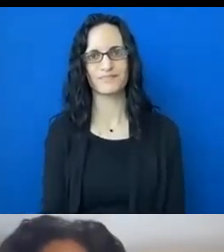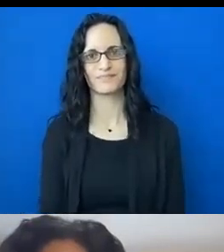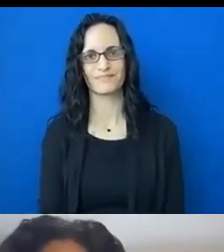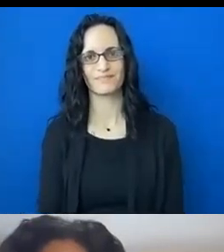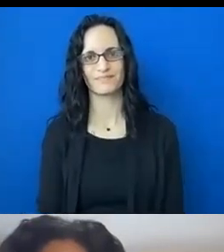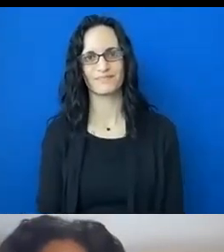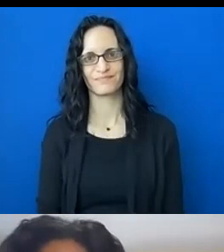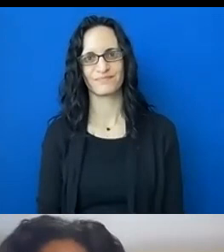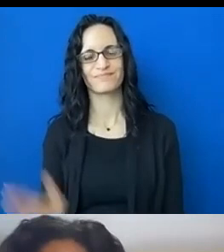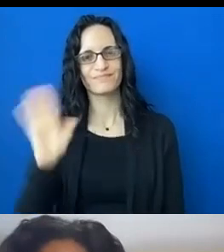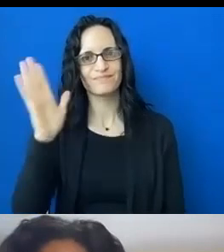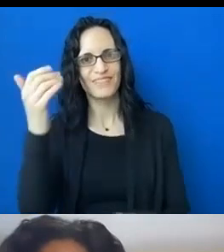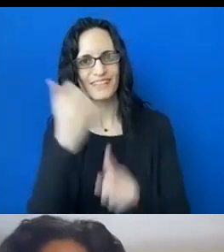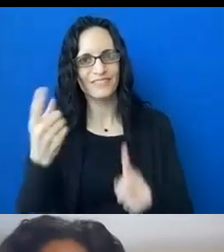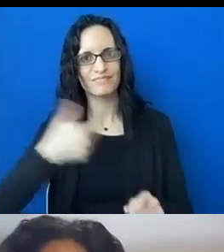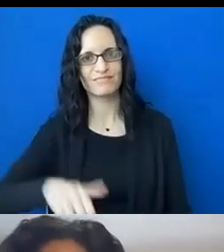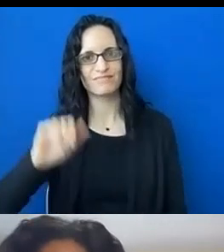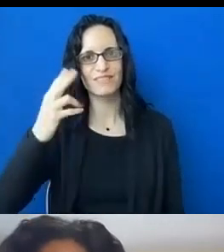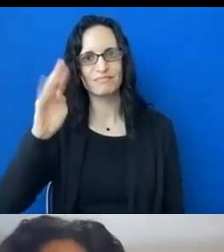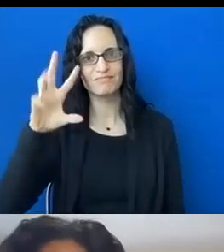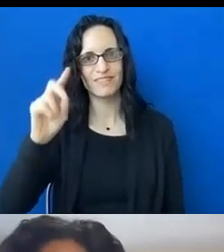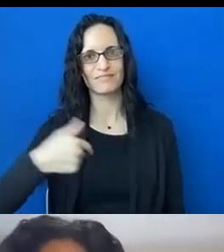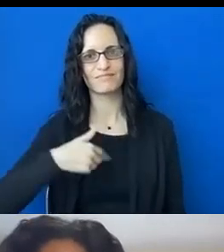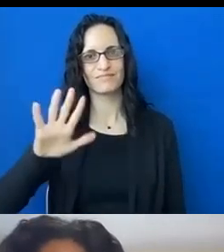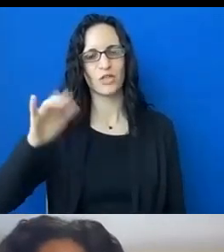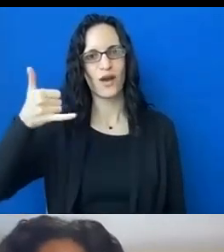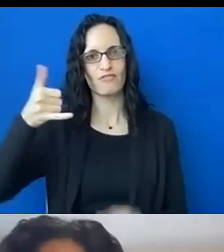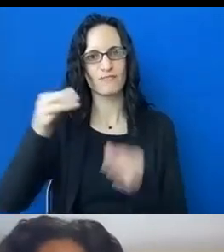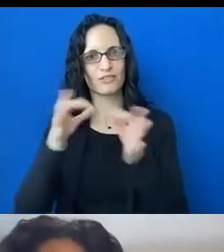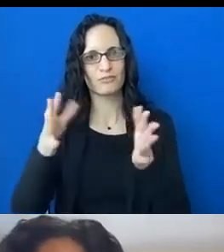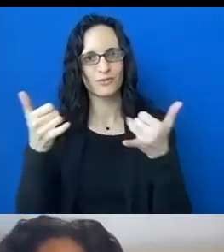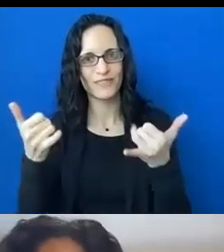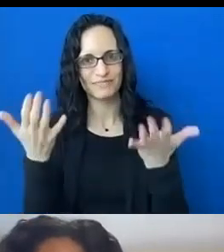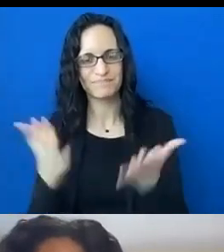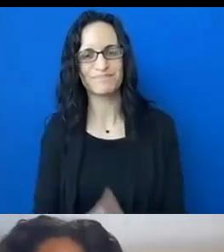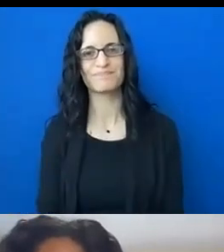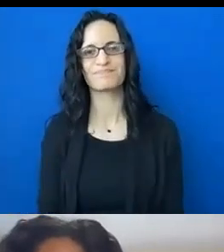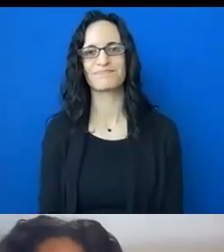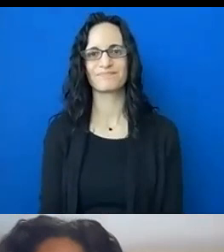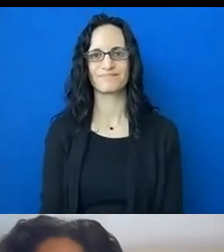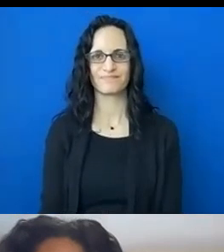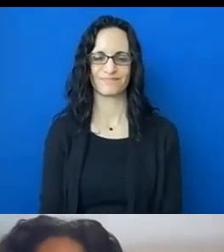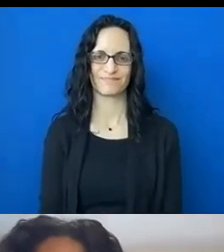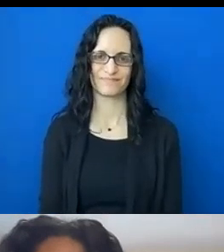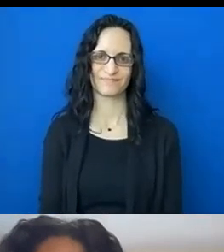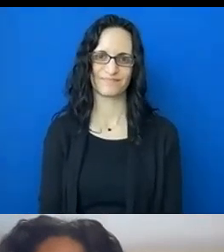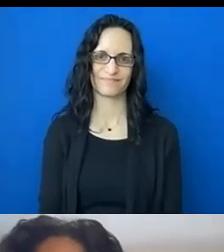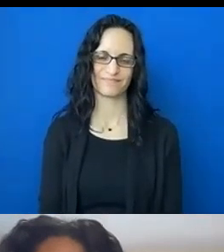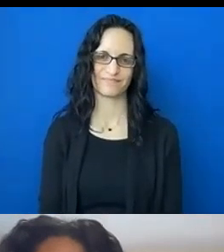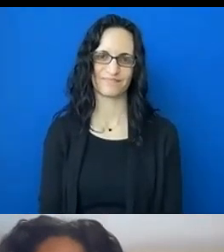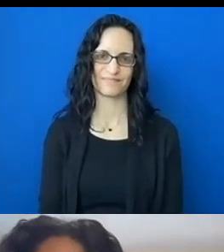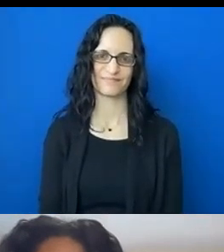Hi, everyone. My name is Ahmed Al-Rubaye. I will be your Arabic interpreter today. Marhaban jami'an. Ana ismi Ahmed